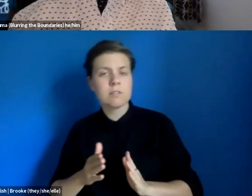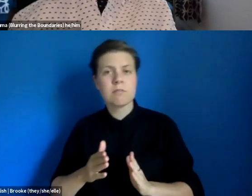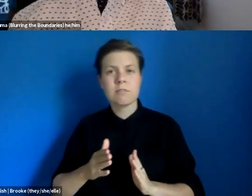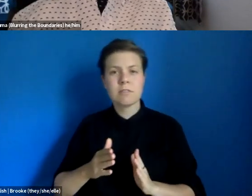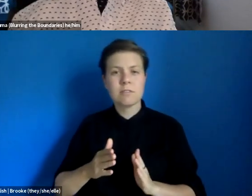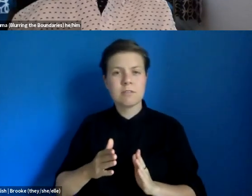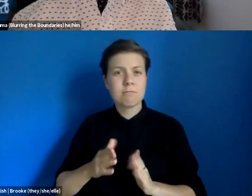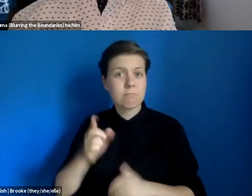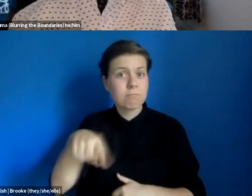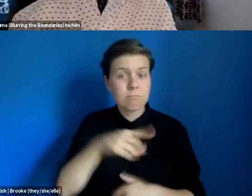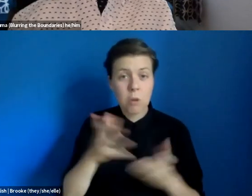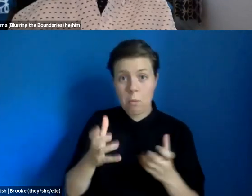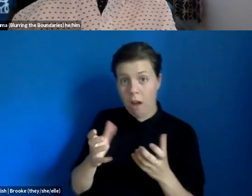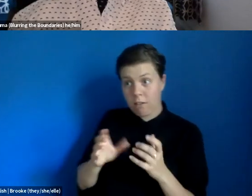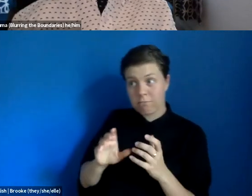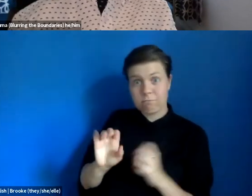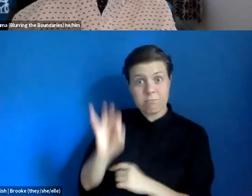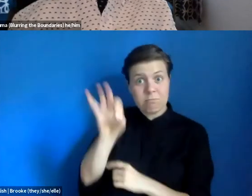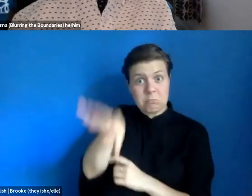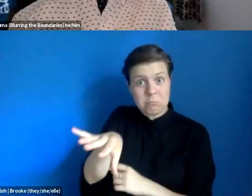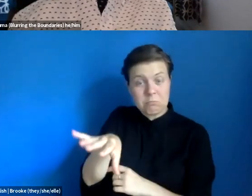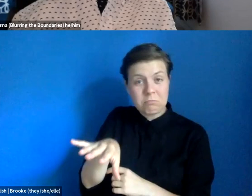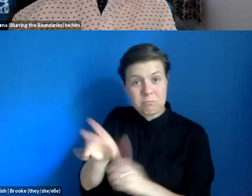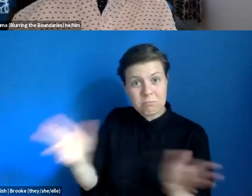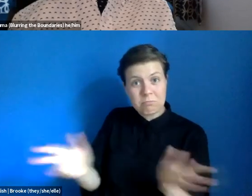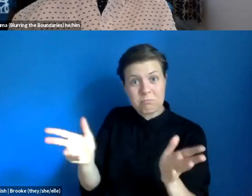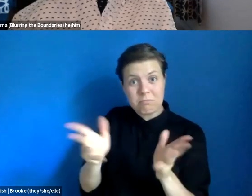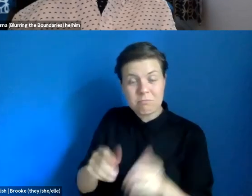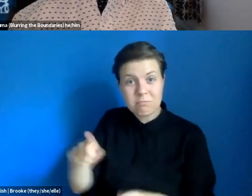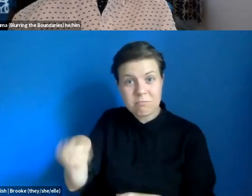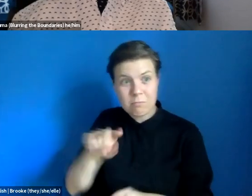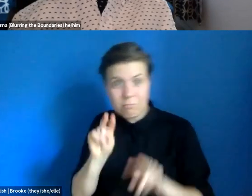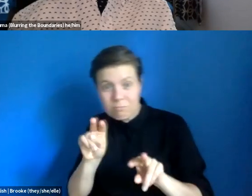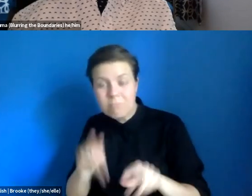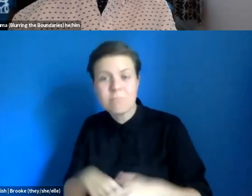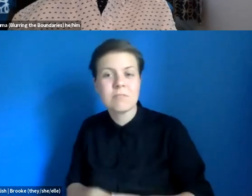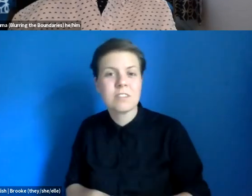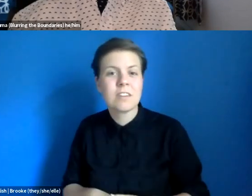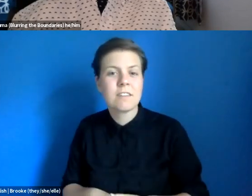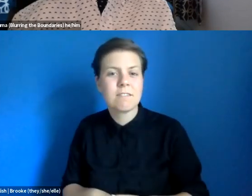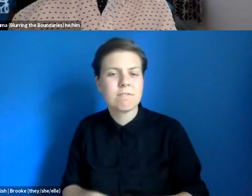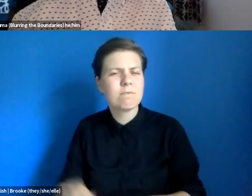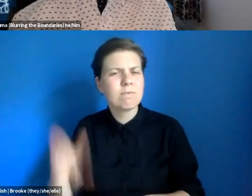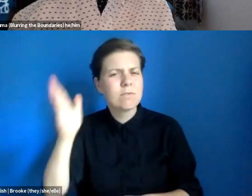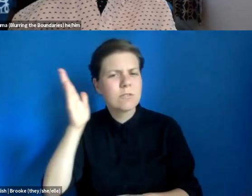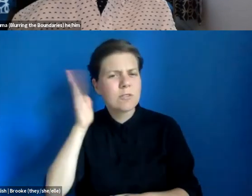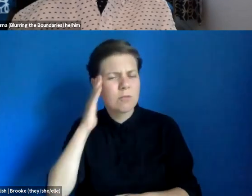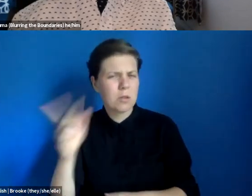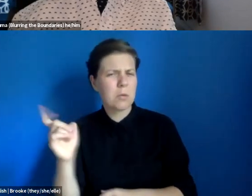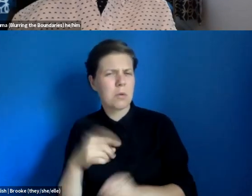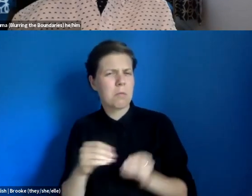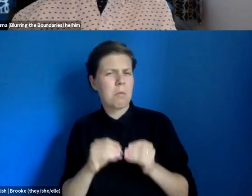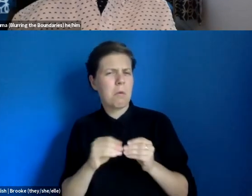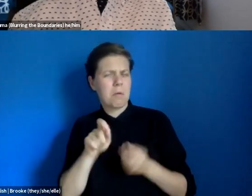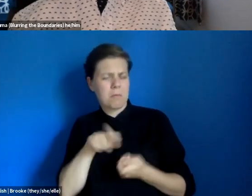question is actually more about like people who are directly using the kinds of technology that we've been talking about. Mm-hmm.